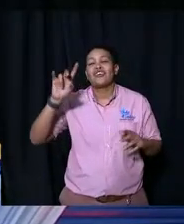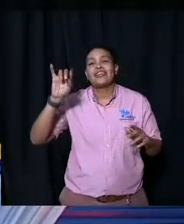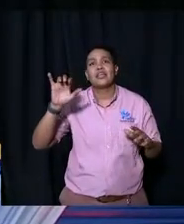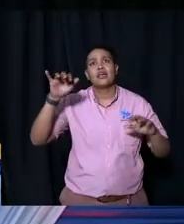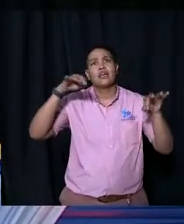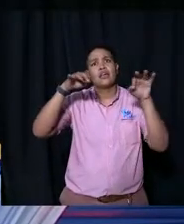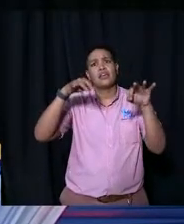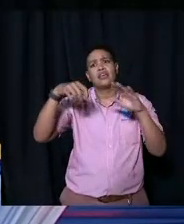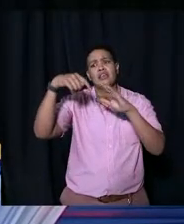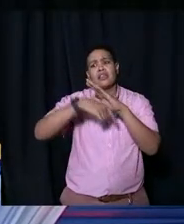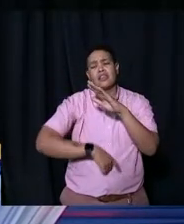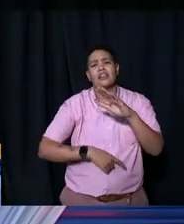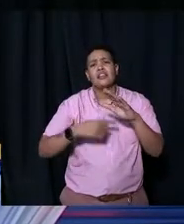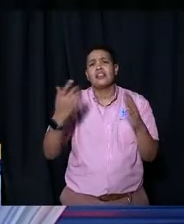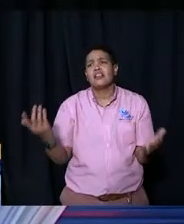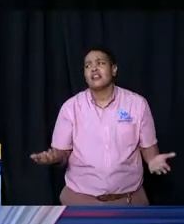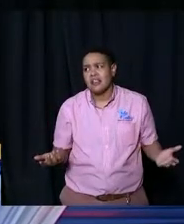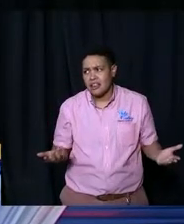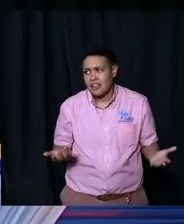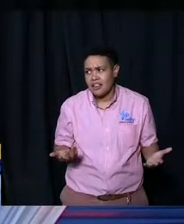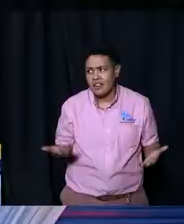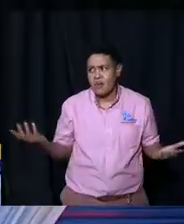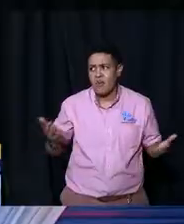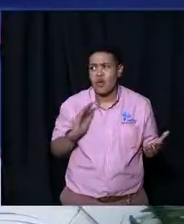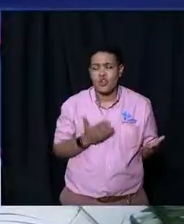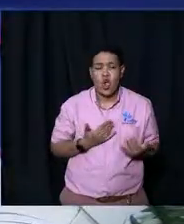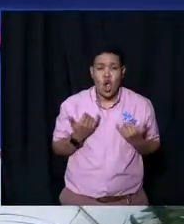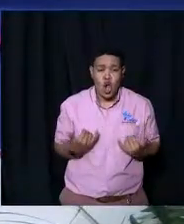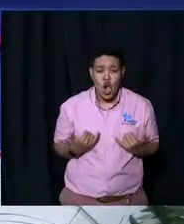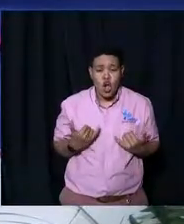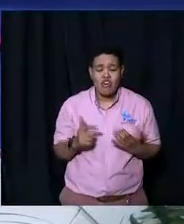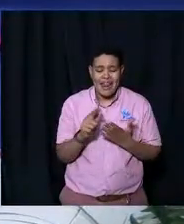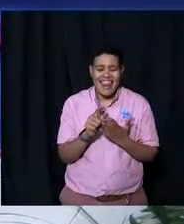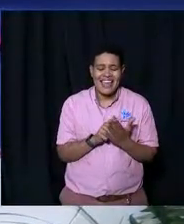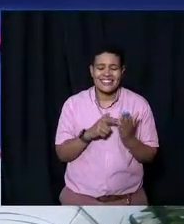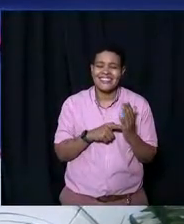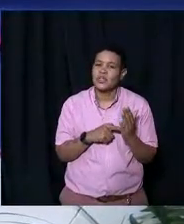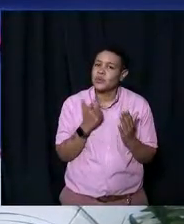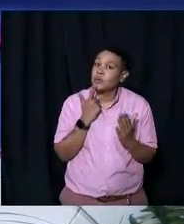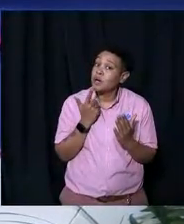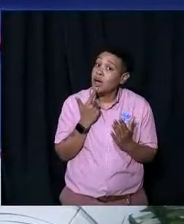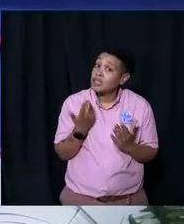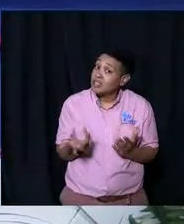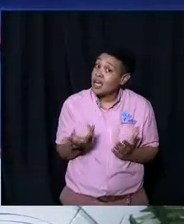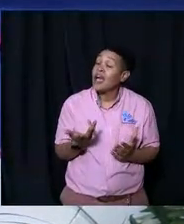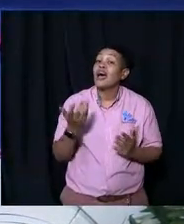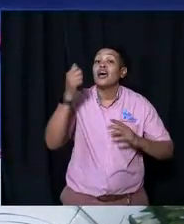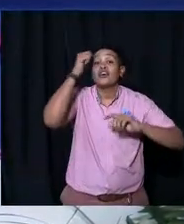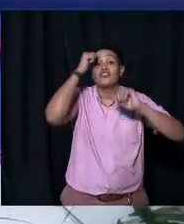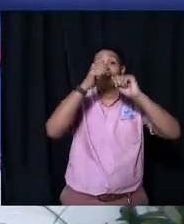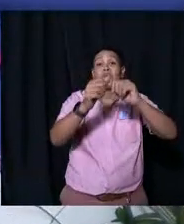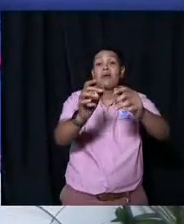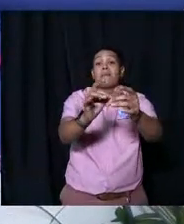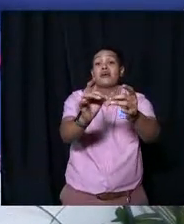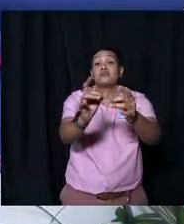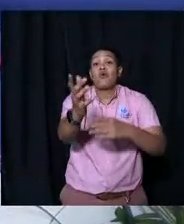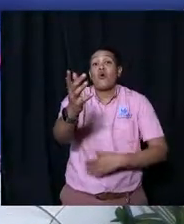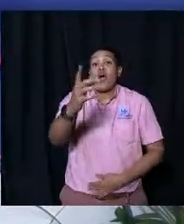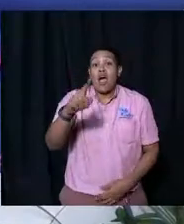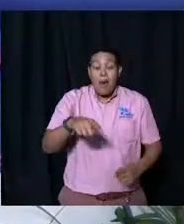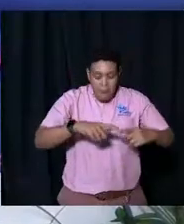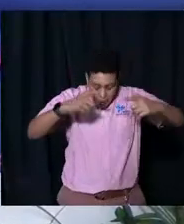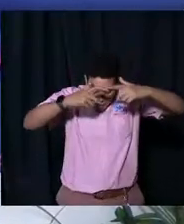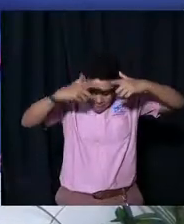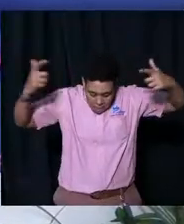bit into what our current legislation is. And remember I spoke a bit about major